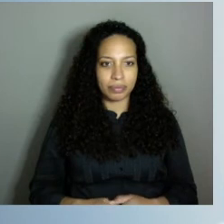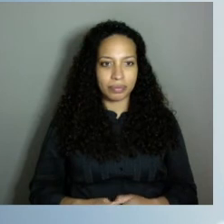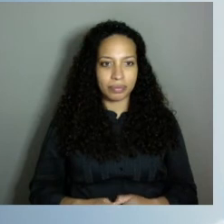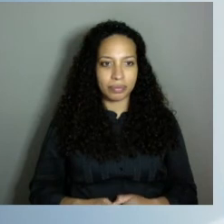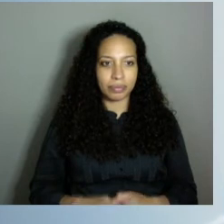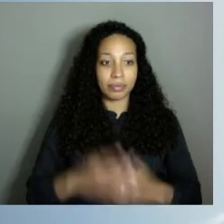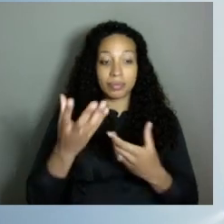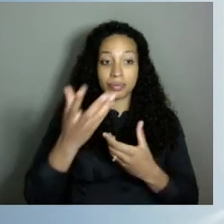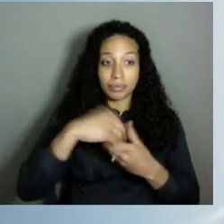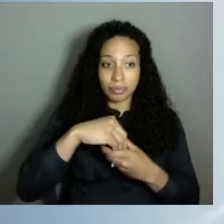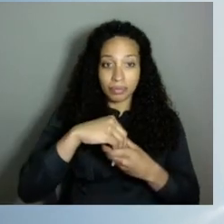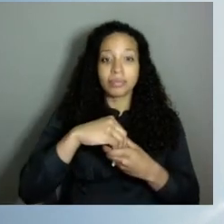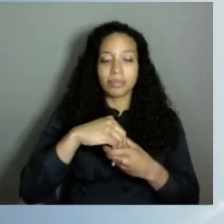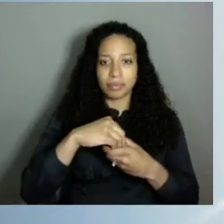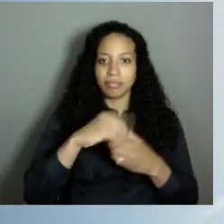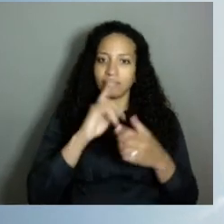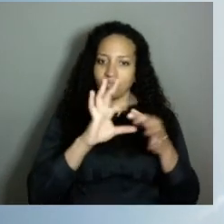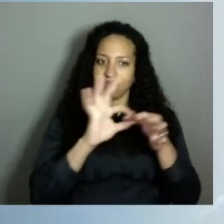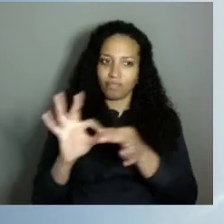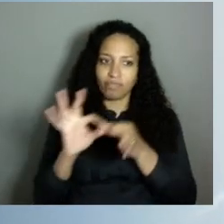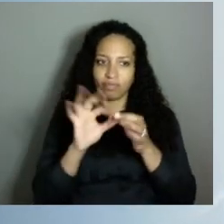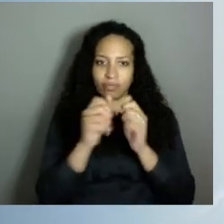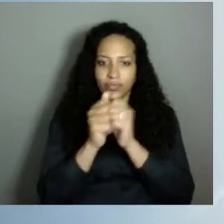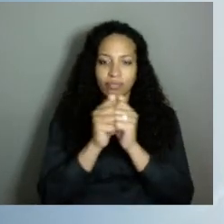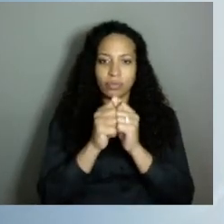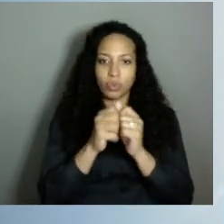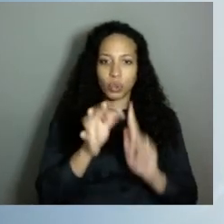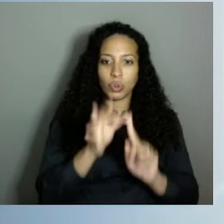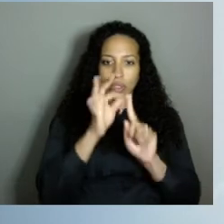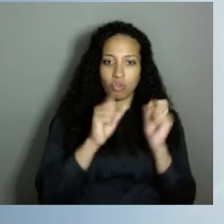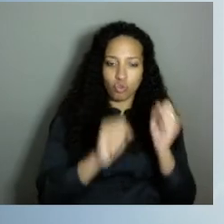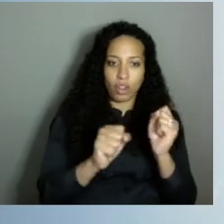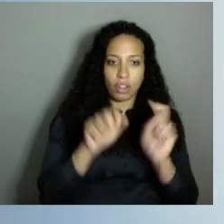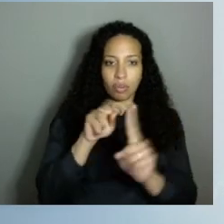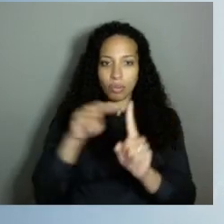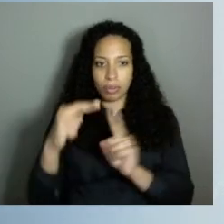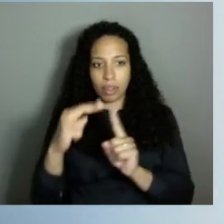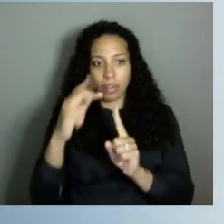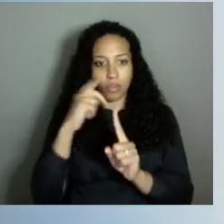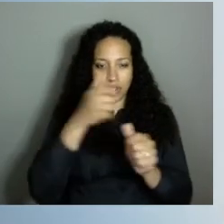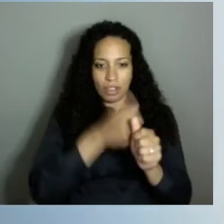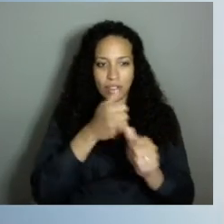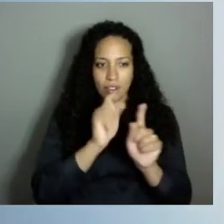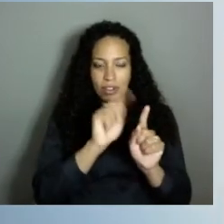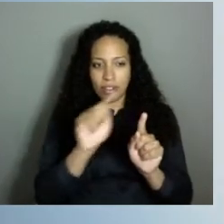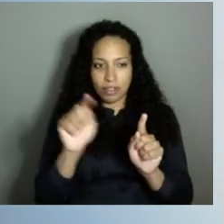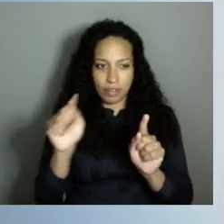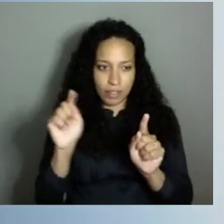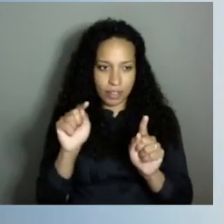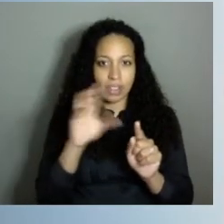Inclusion brings together the unique strengths and perspective of each and every one of us for the benefit of our